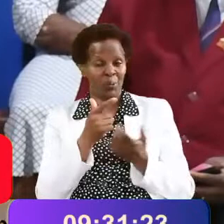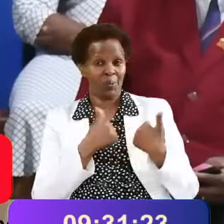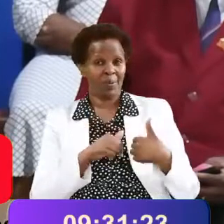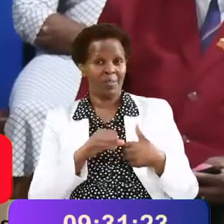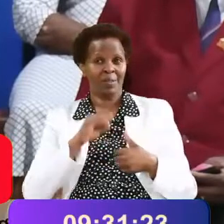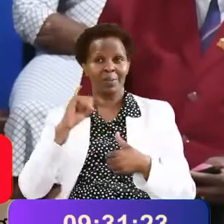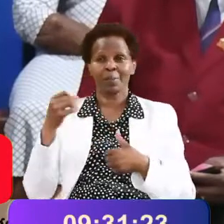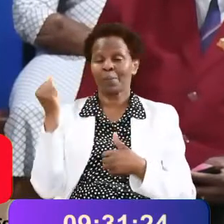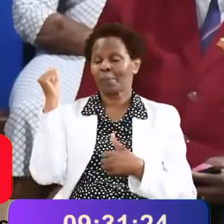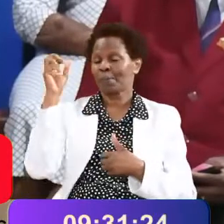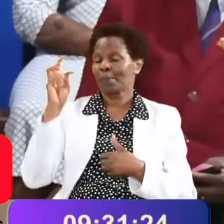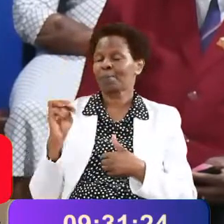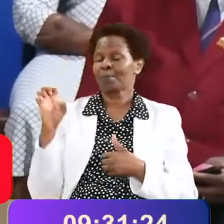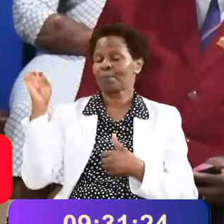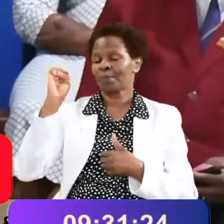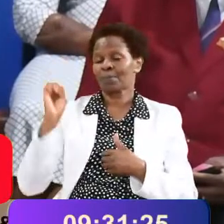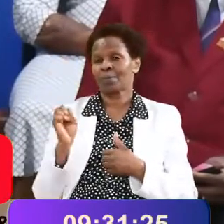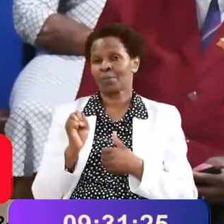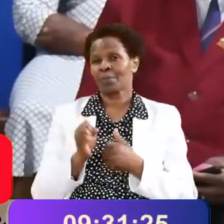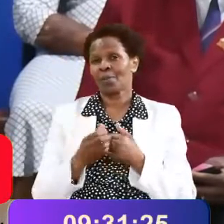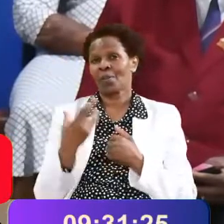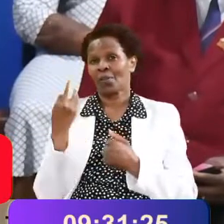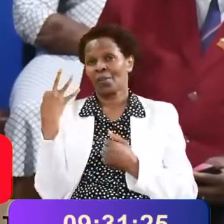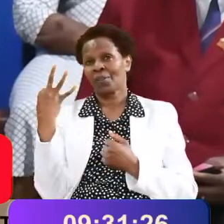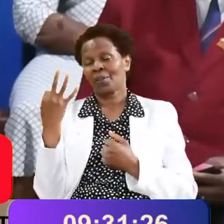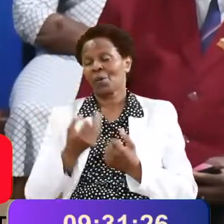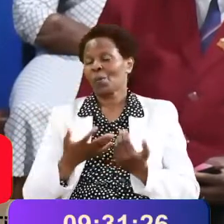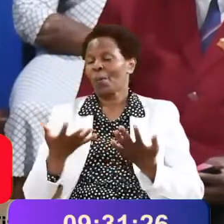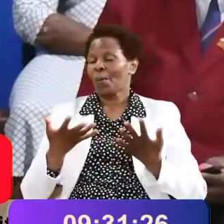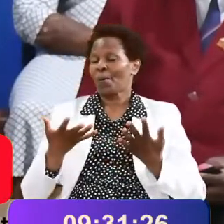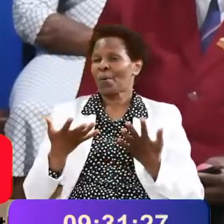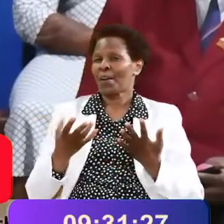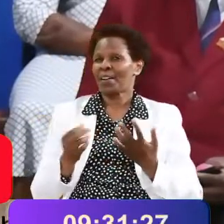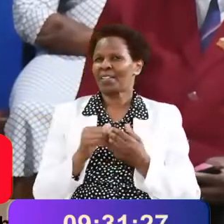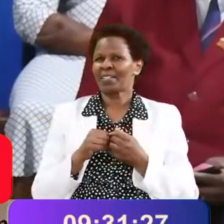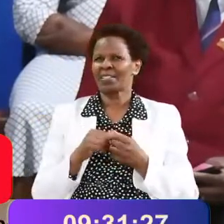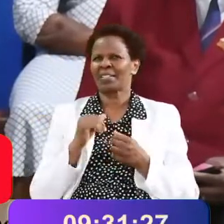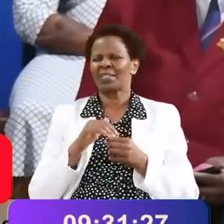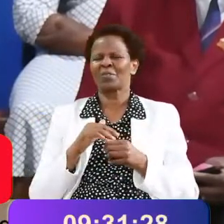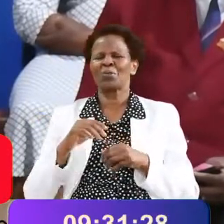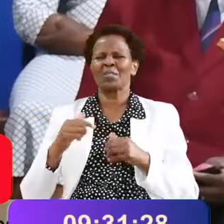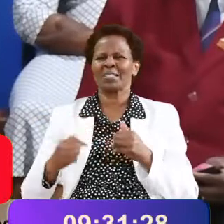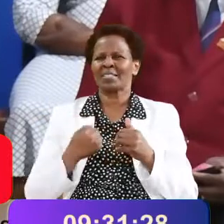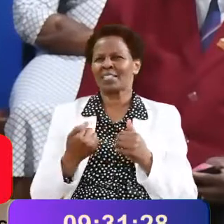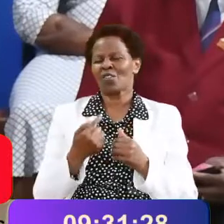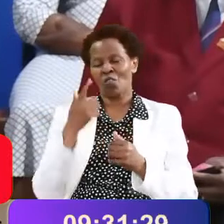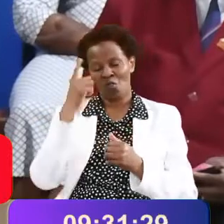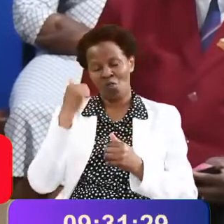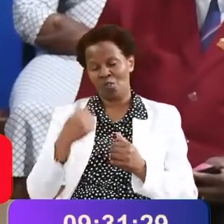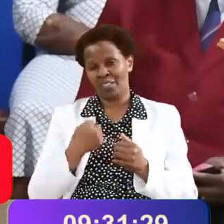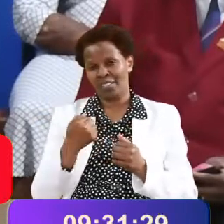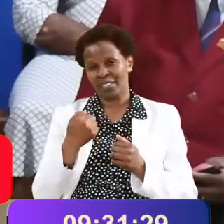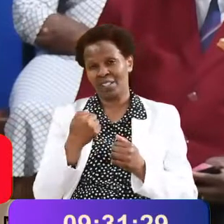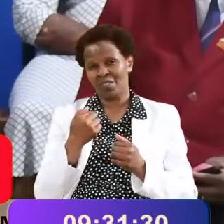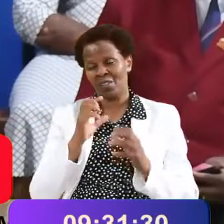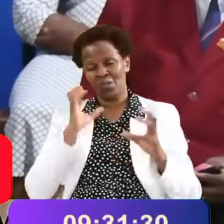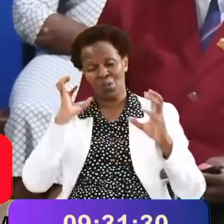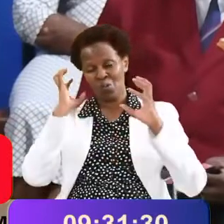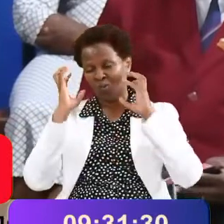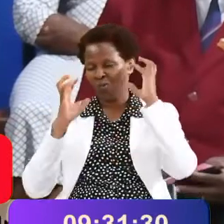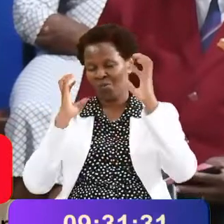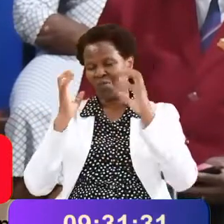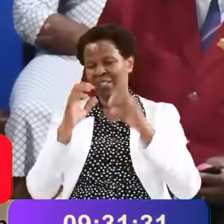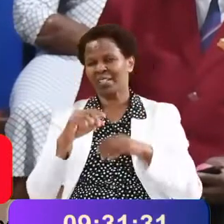3 and verse 16, the Bible says that where envy and self-seeking exist, confusion and every evil